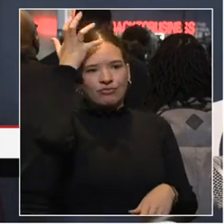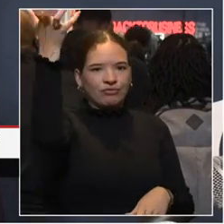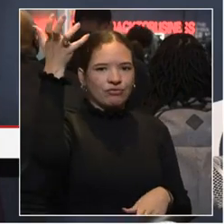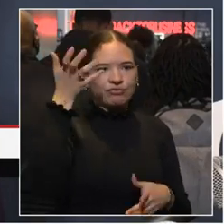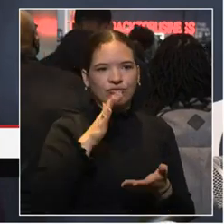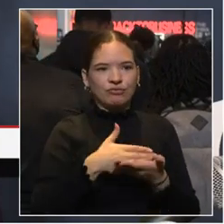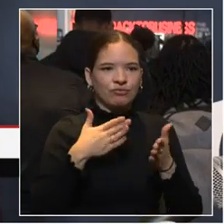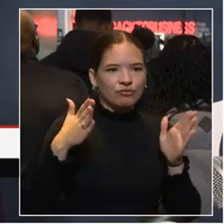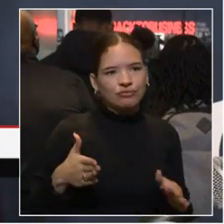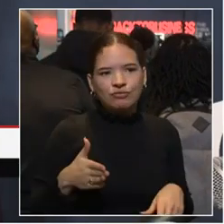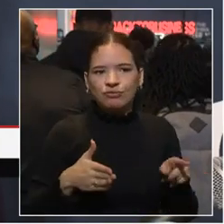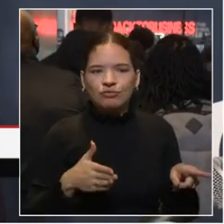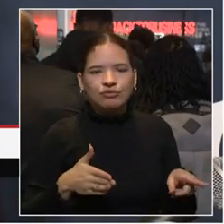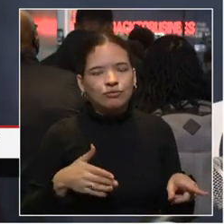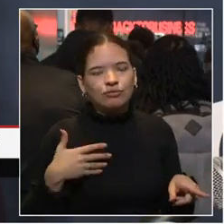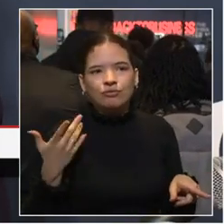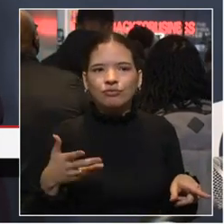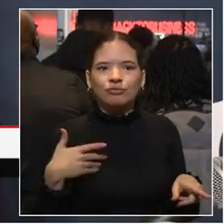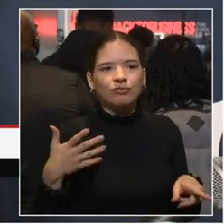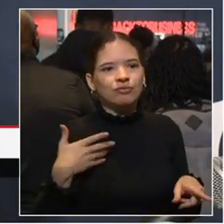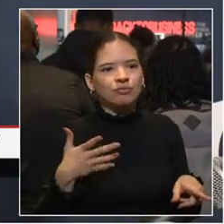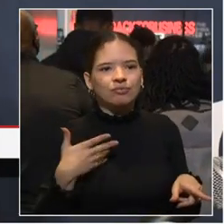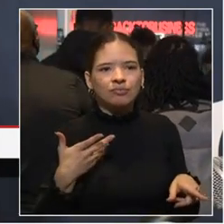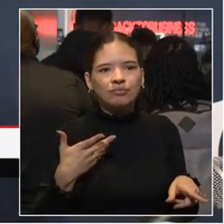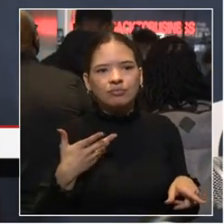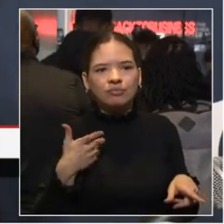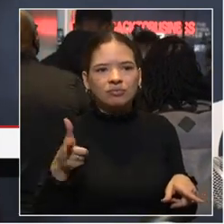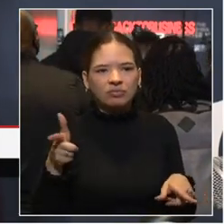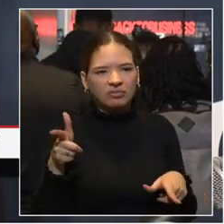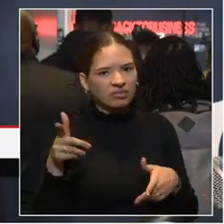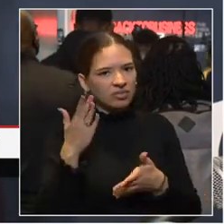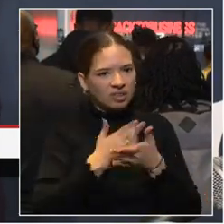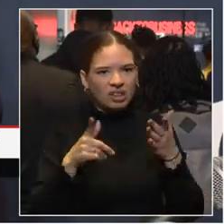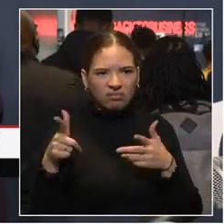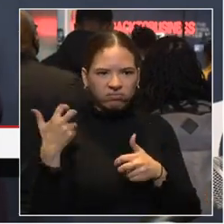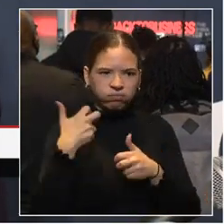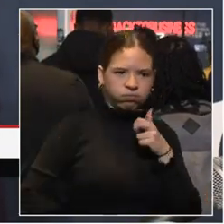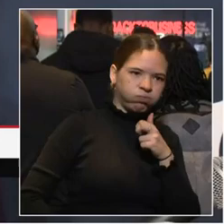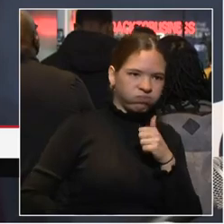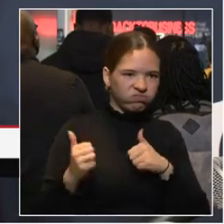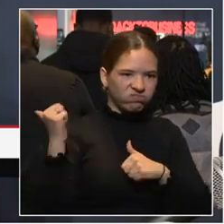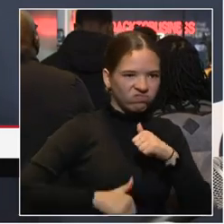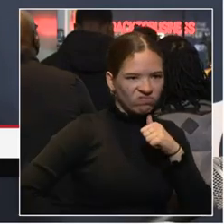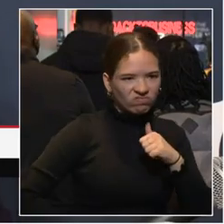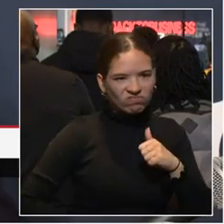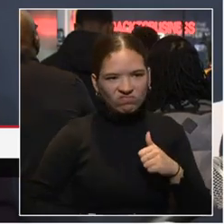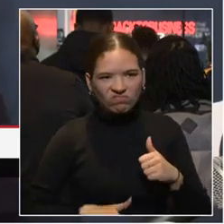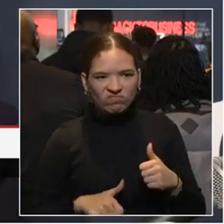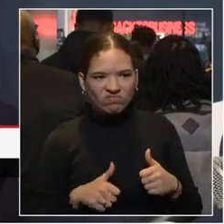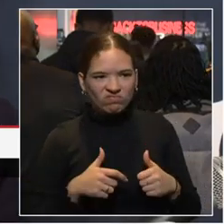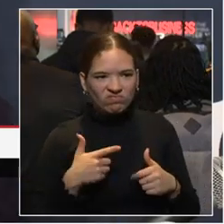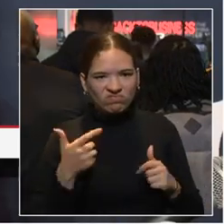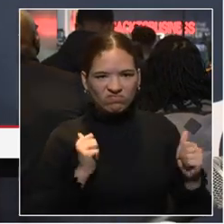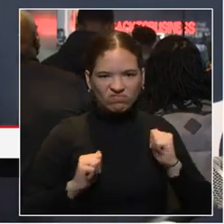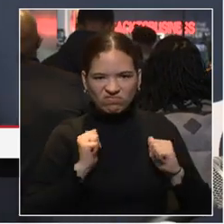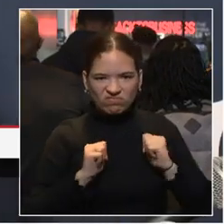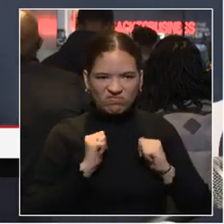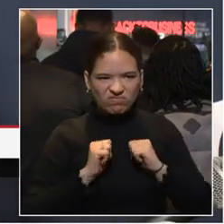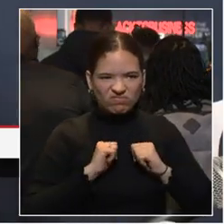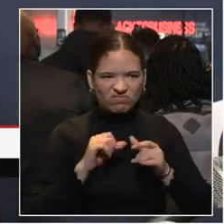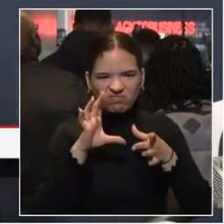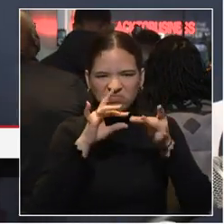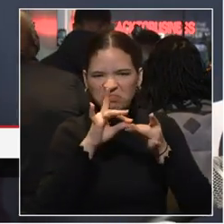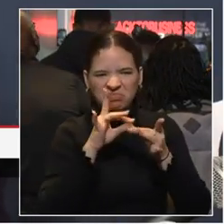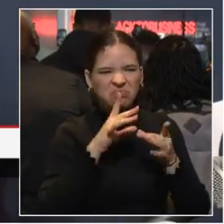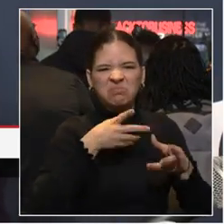tough, right? You've seen his, some of you have seen his show, and it's hard in the kitchen, and he's yelling at people, and he's doing all of